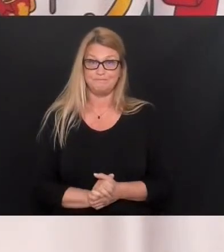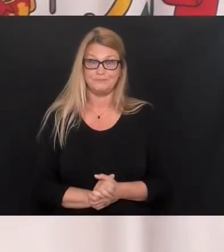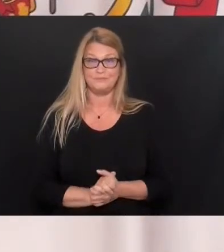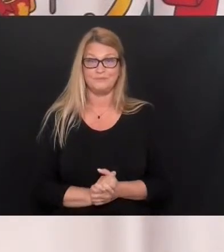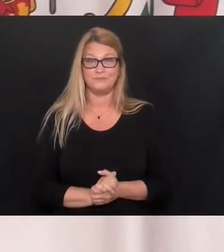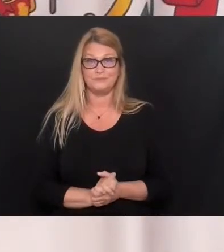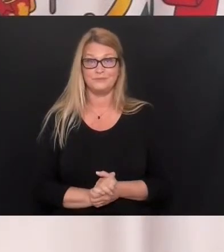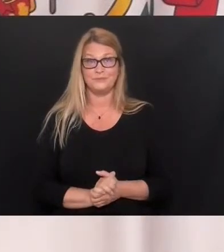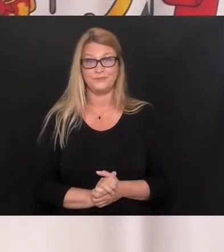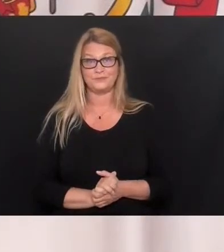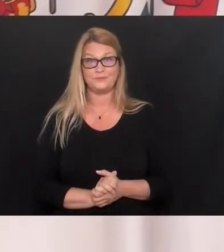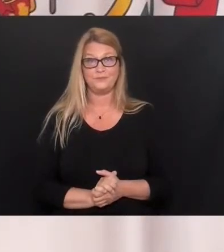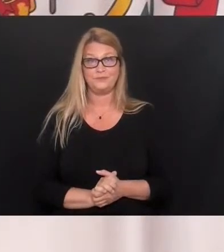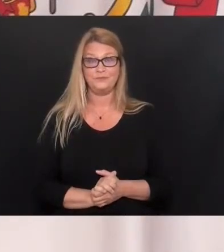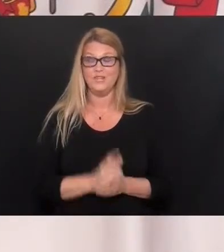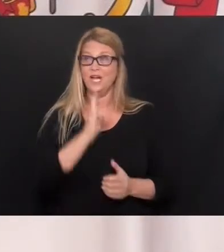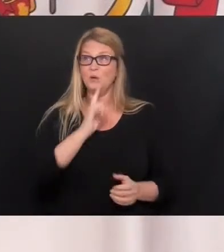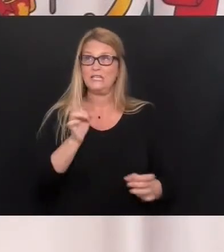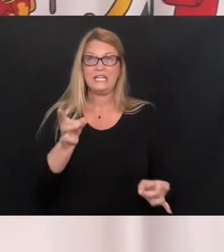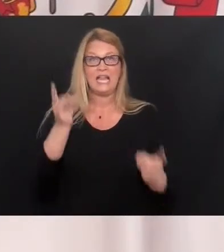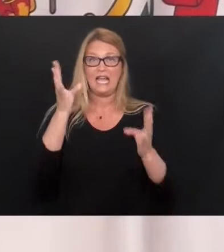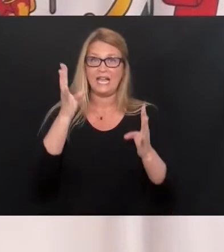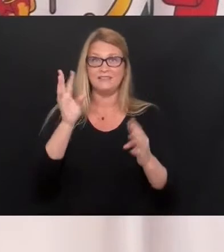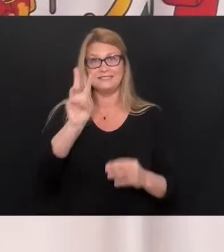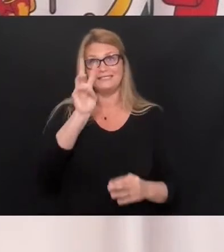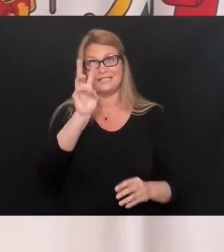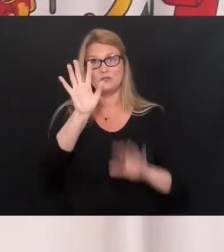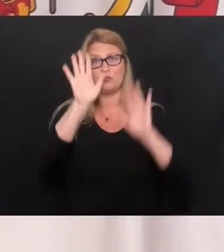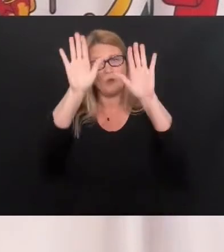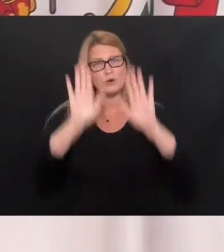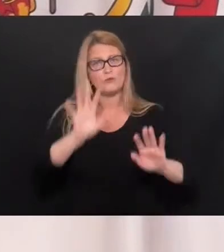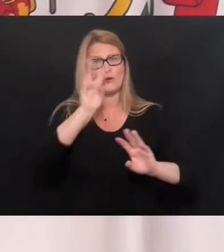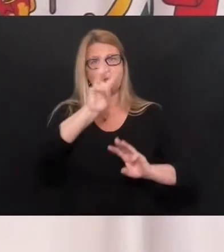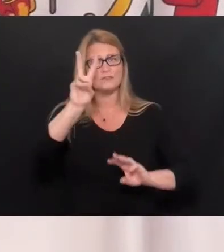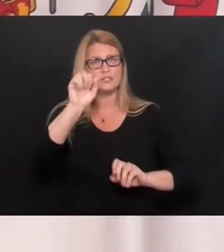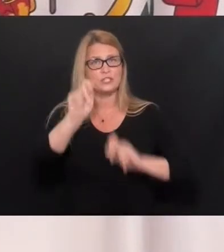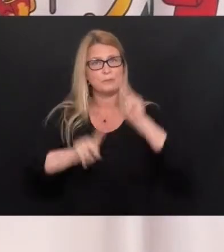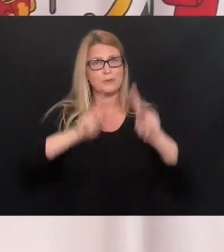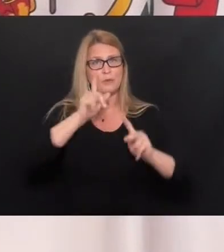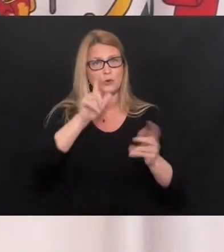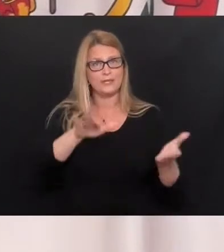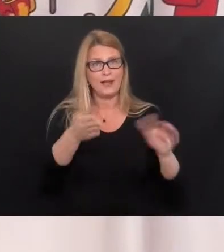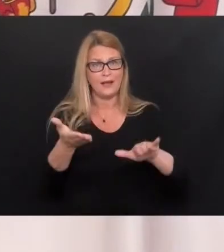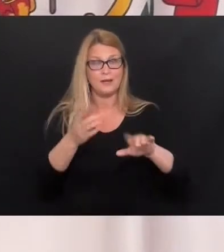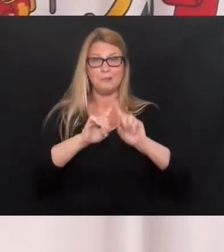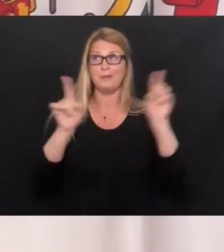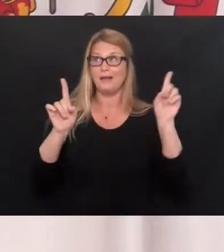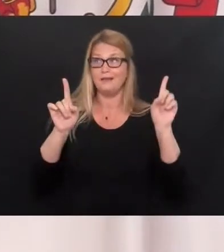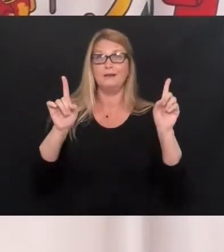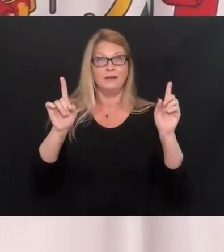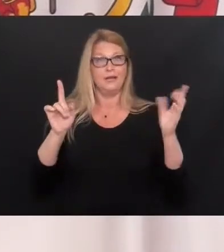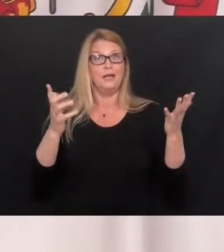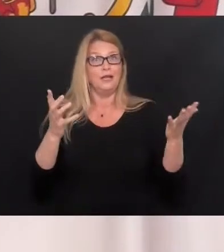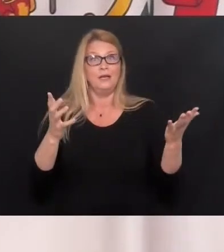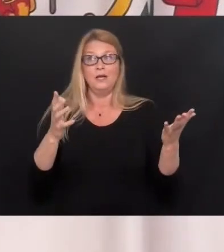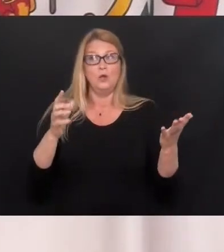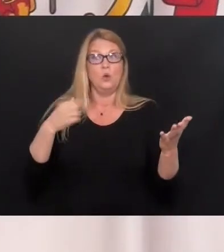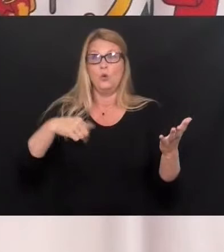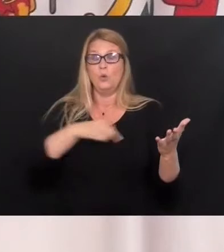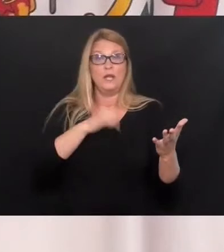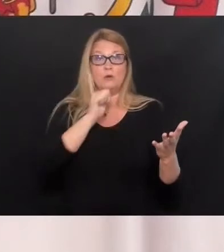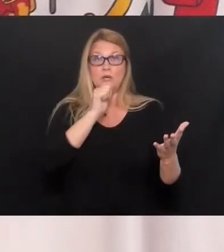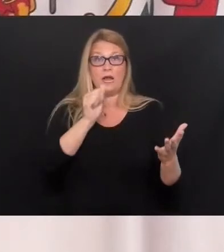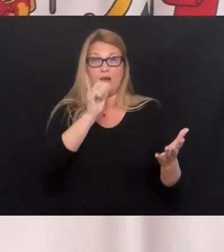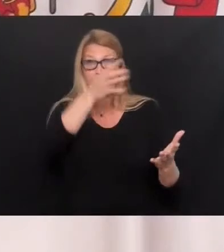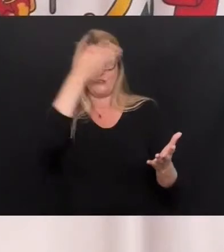I hate it so badly for these 6 wonderful West Virginians that we've lost, but at the same time, they're not going to go in